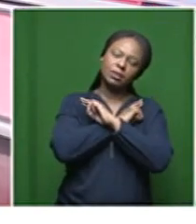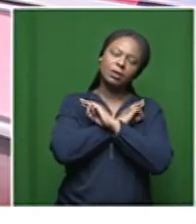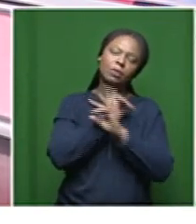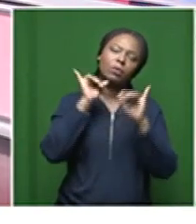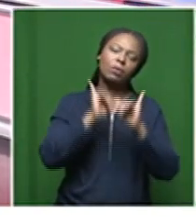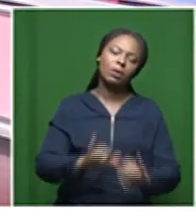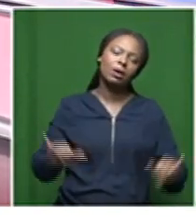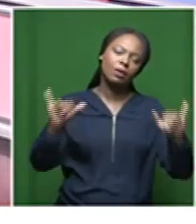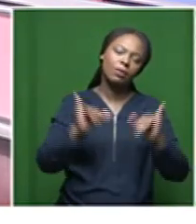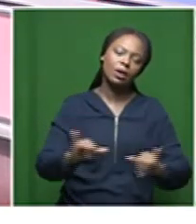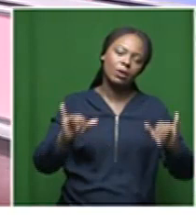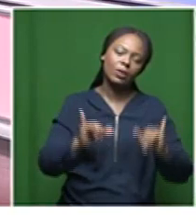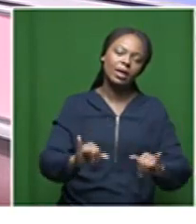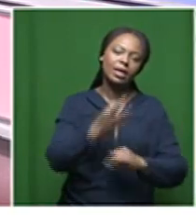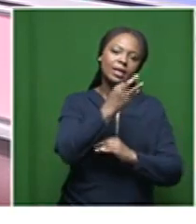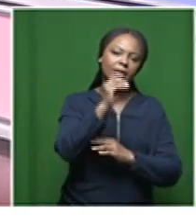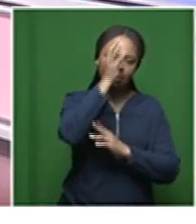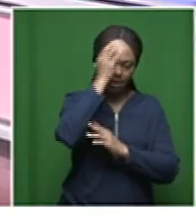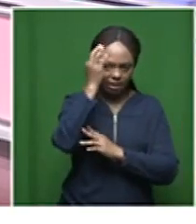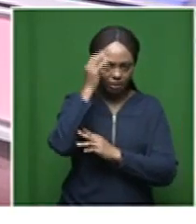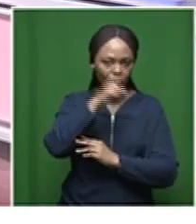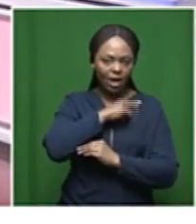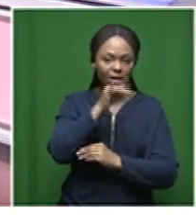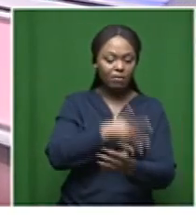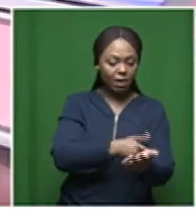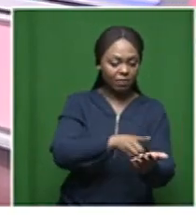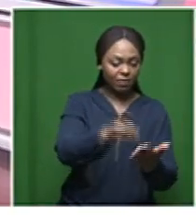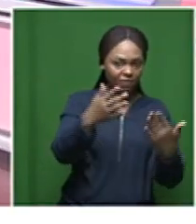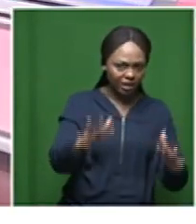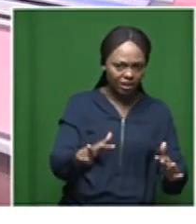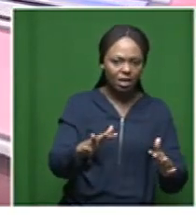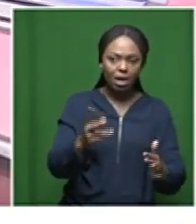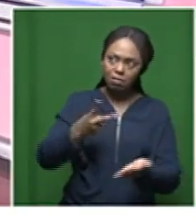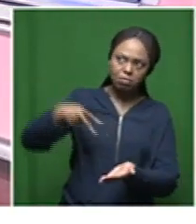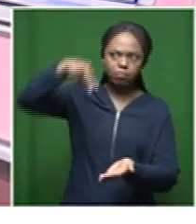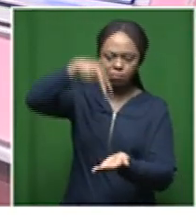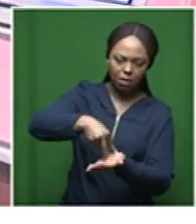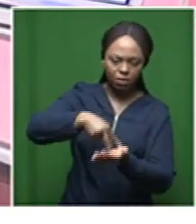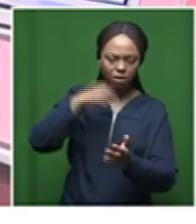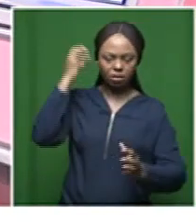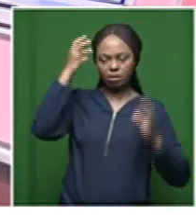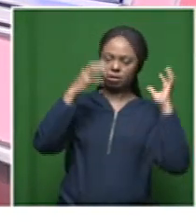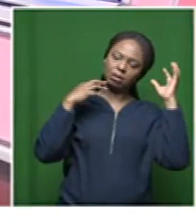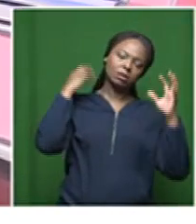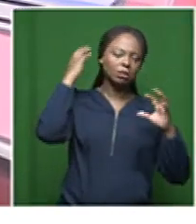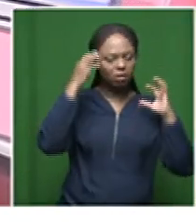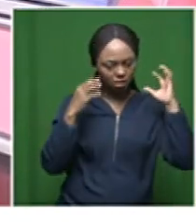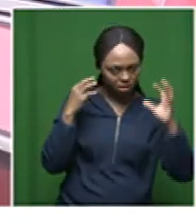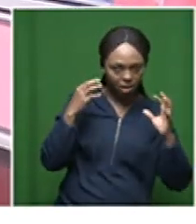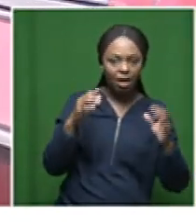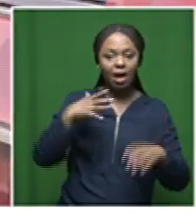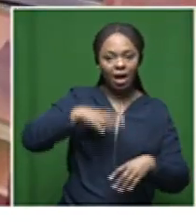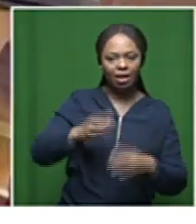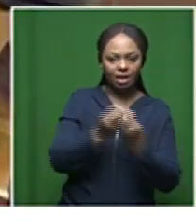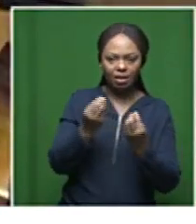Because if I stand up, I end up being dizzy. And then the other one, I've got a friend, I've been motivating him to